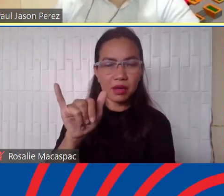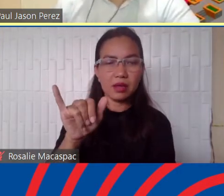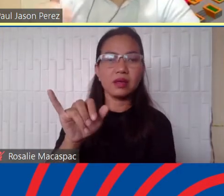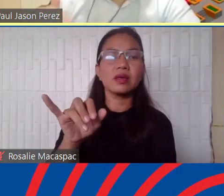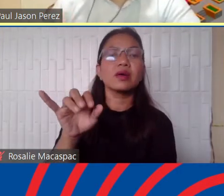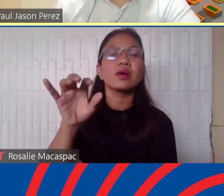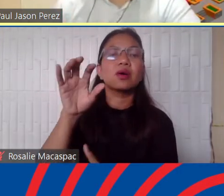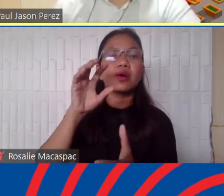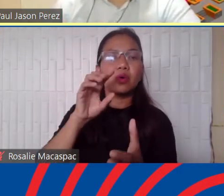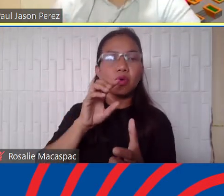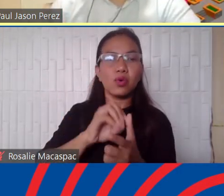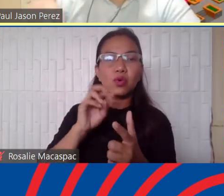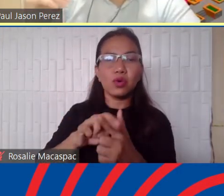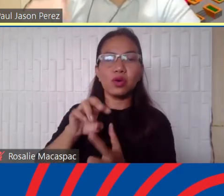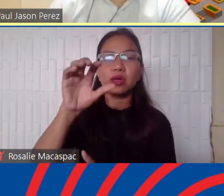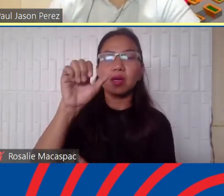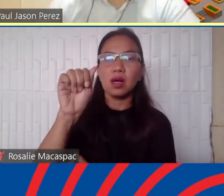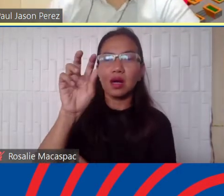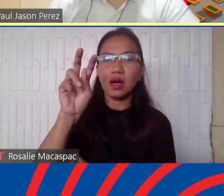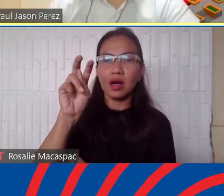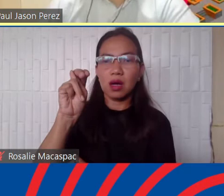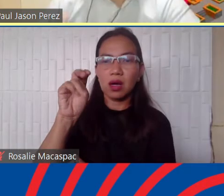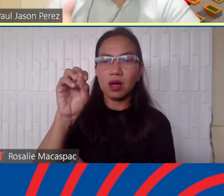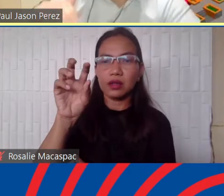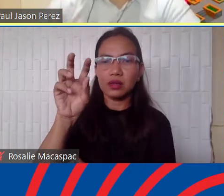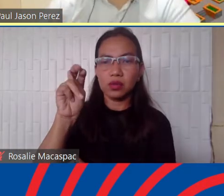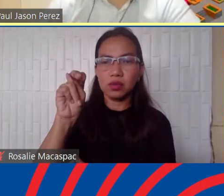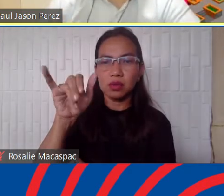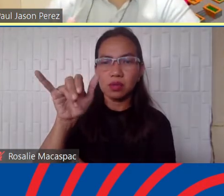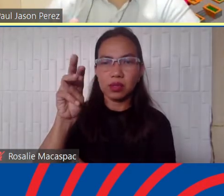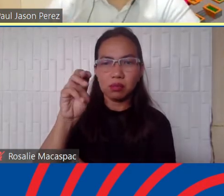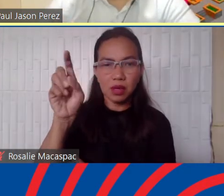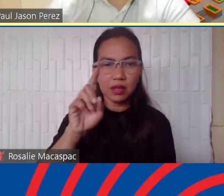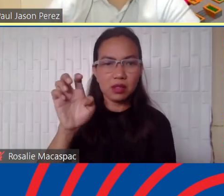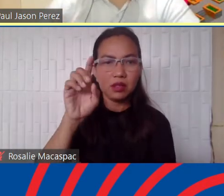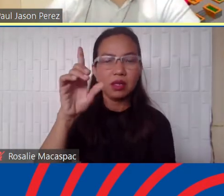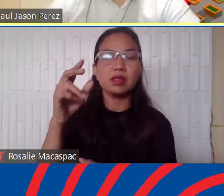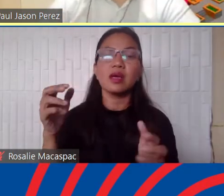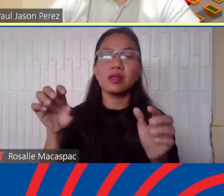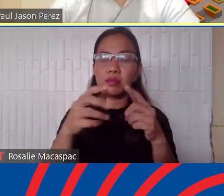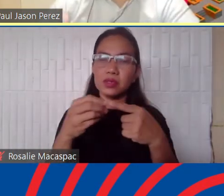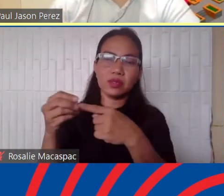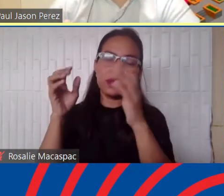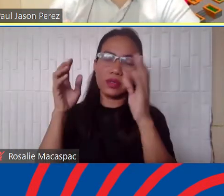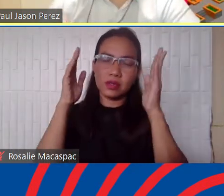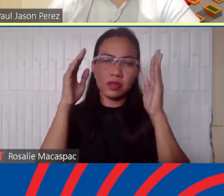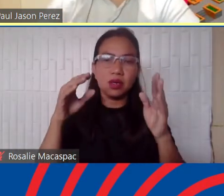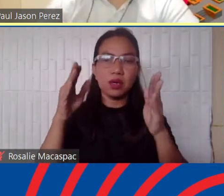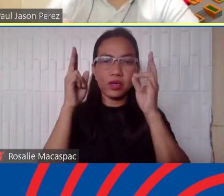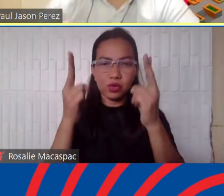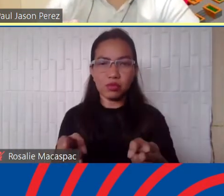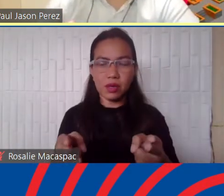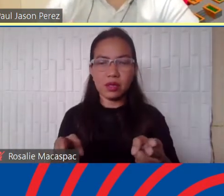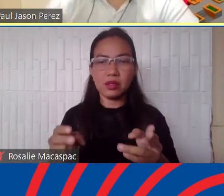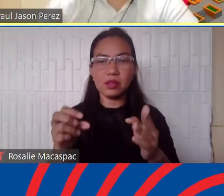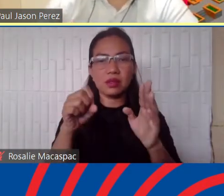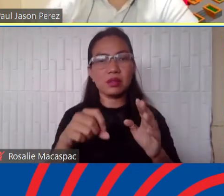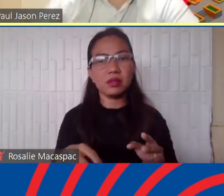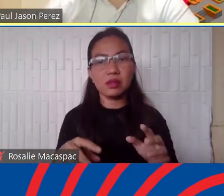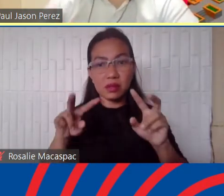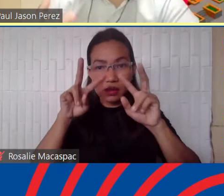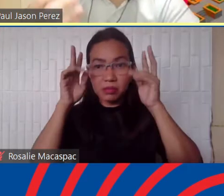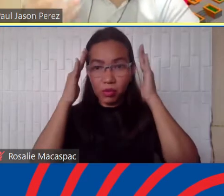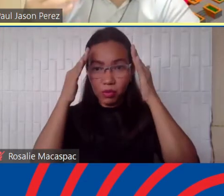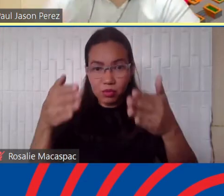data, especially if you are working with human subjects. So I cannot emphasize this enough. No,